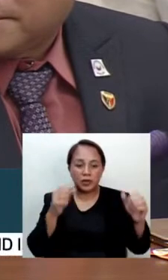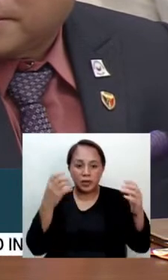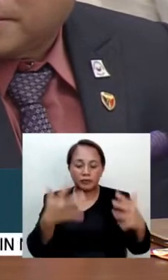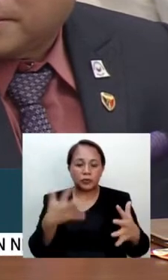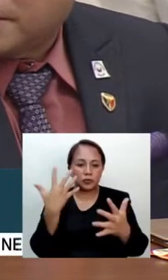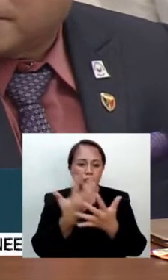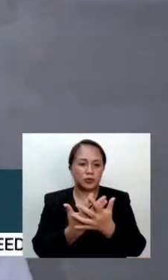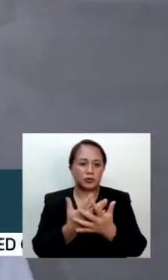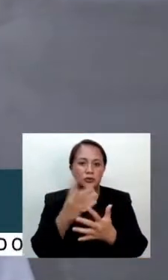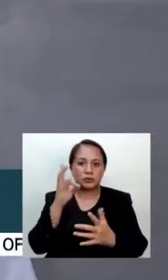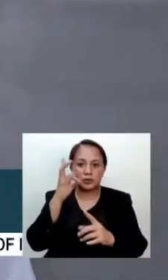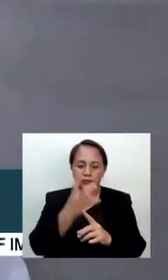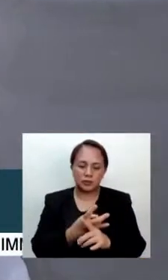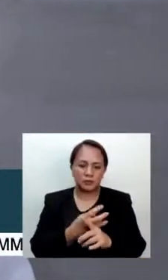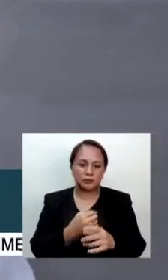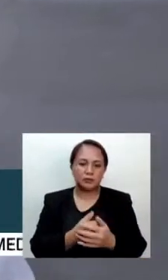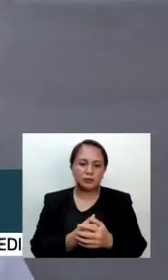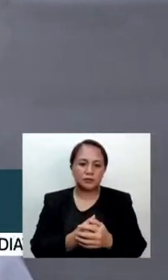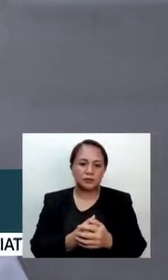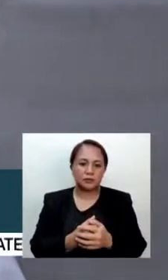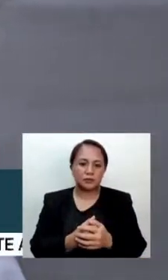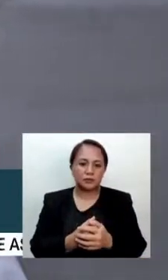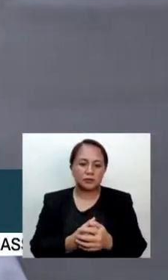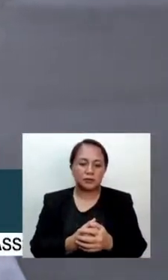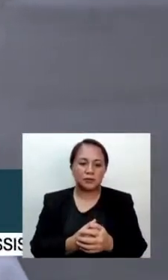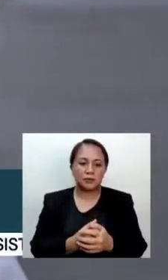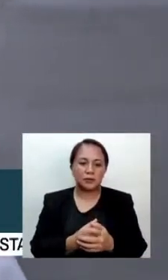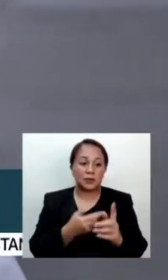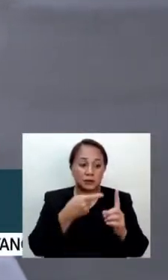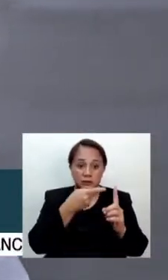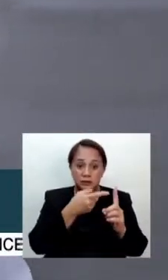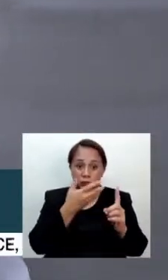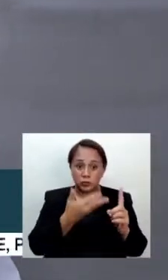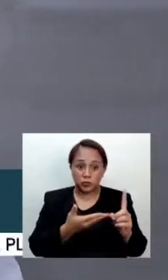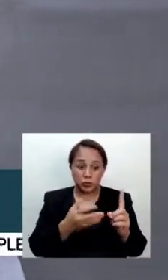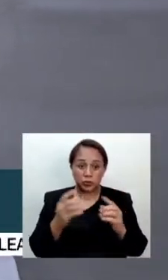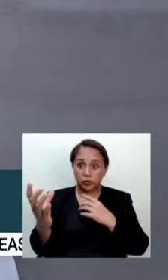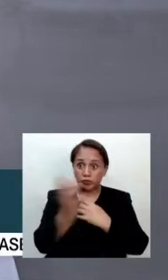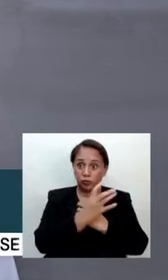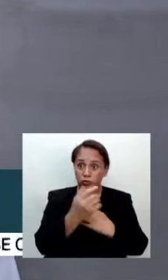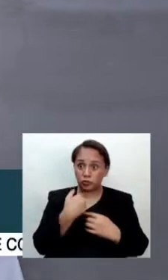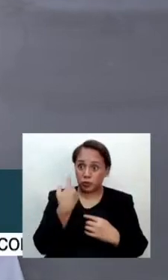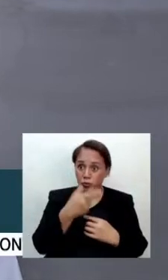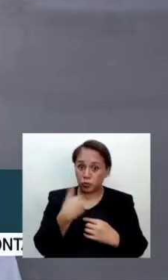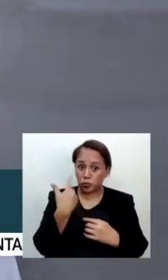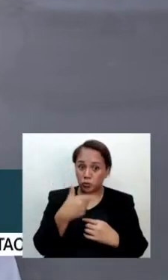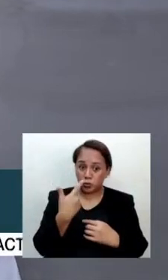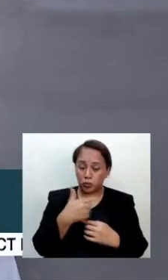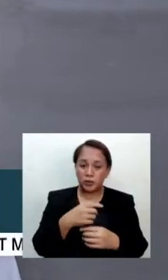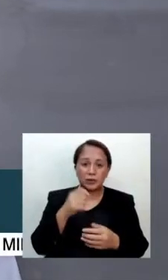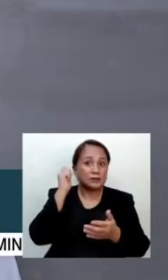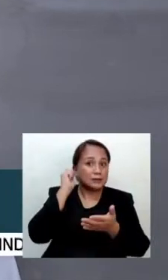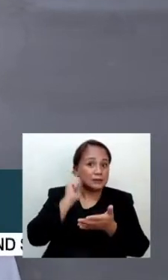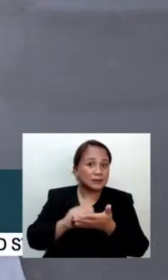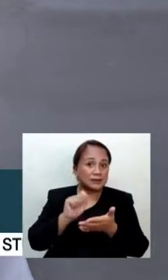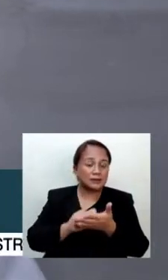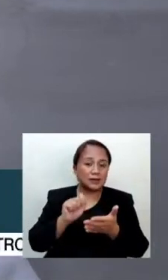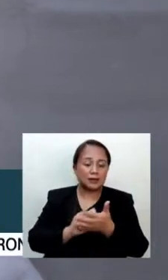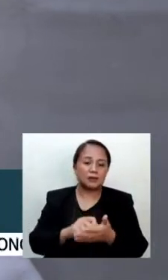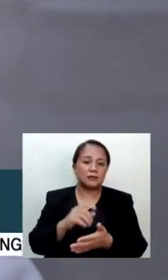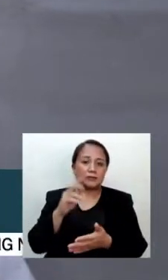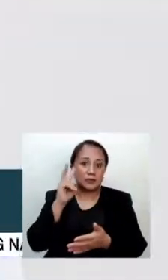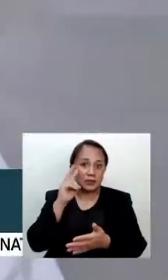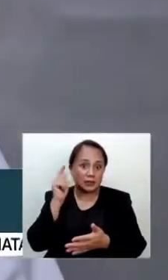for 7 months. Ang taong mismong nag-or sa akin ay si Secretary Aguirre and